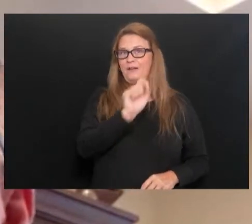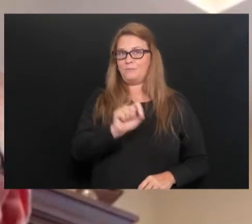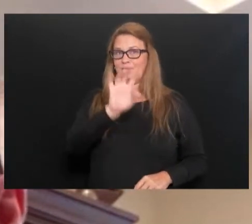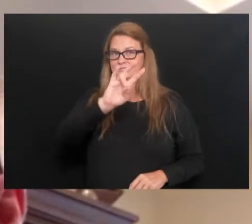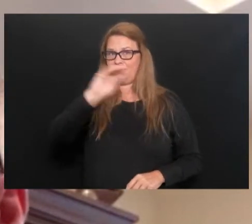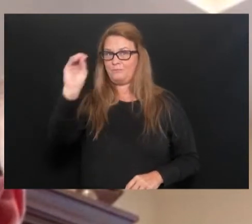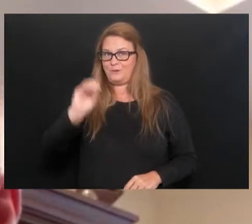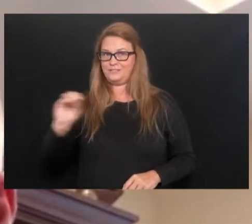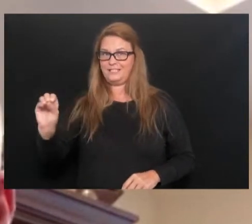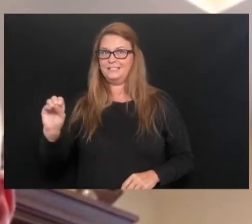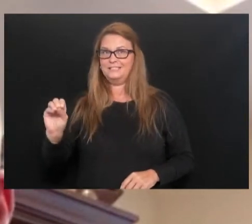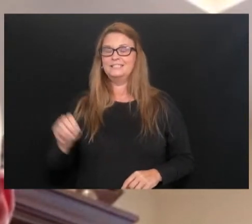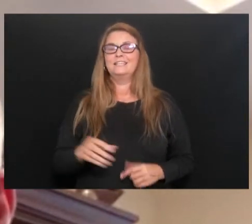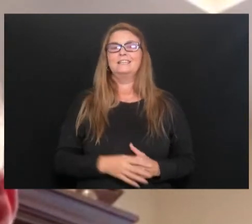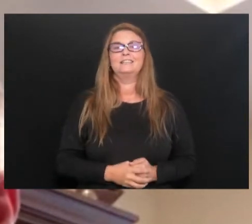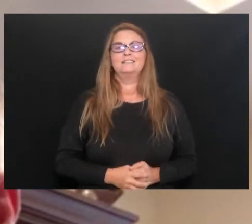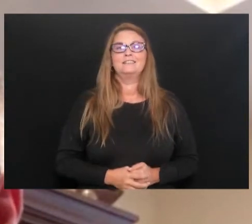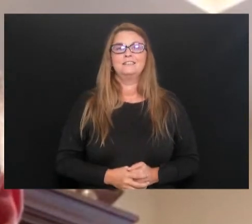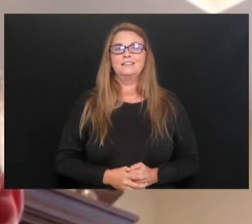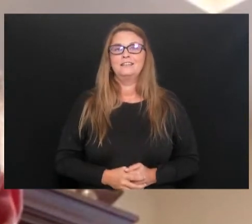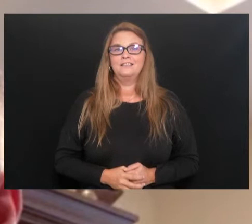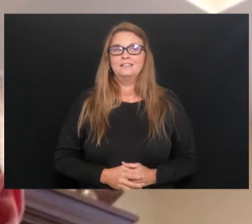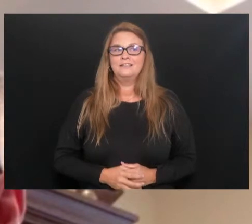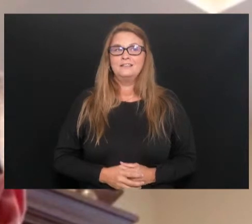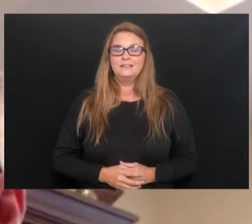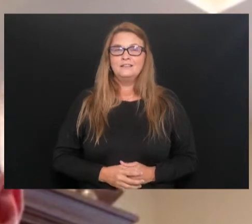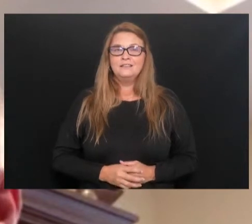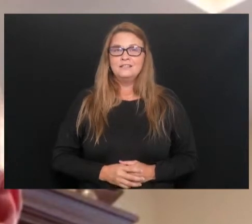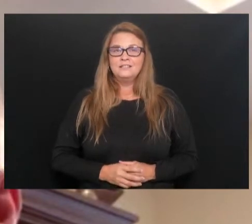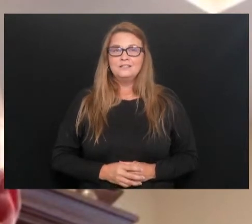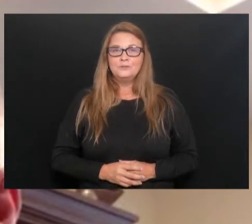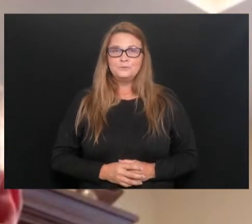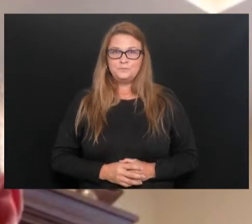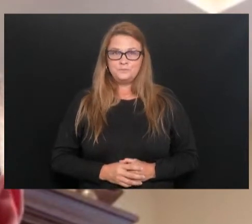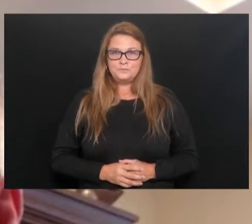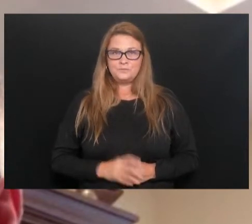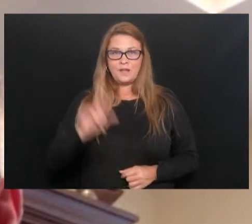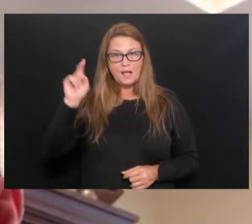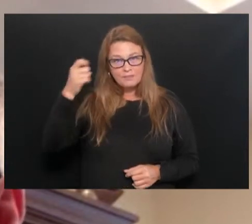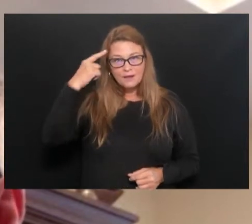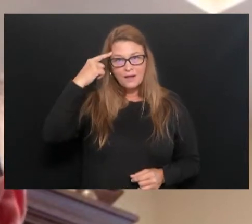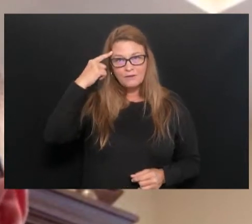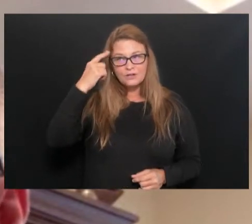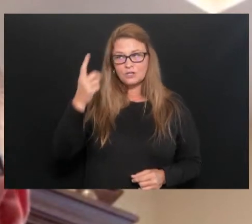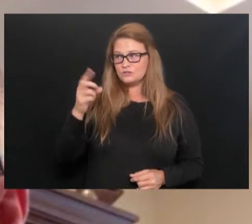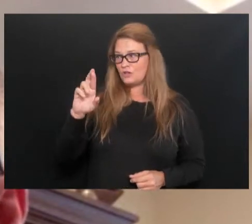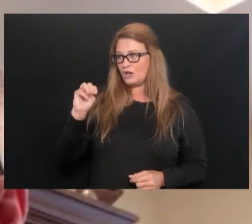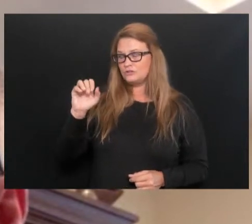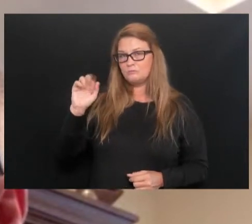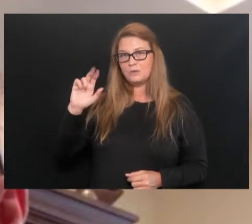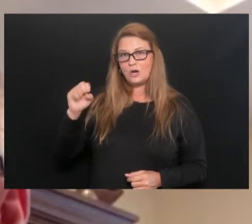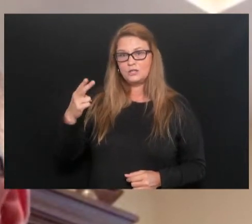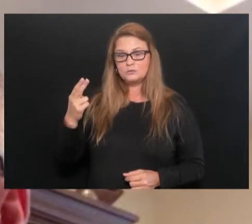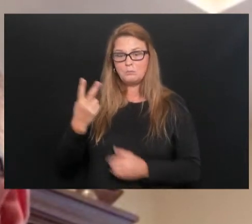65.7%. Also, just to reinforce both what the governor and Dr. Marsh pointed out,